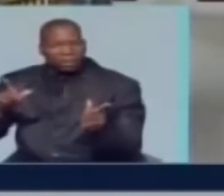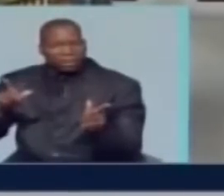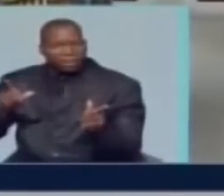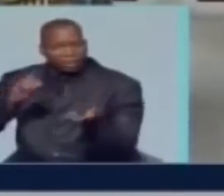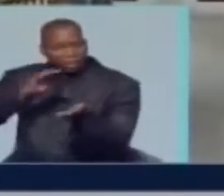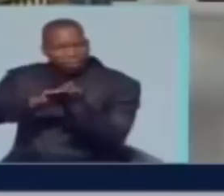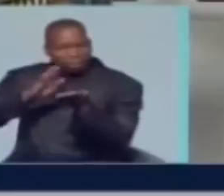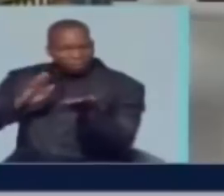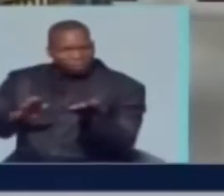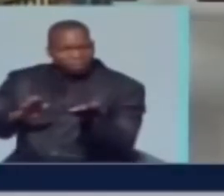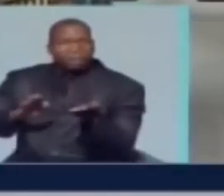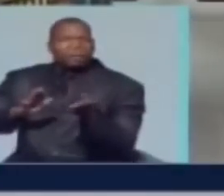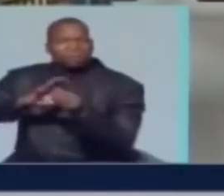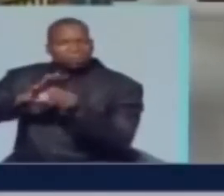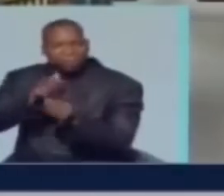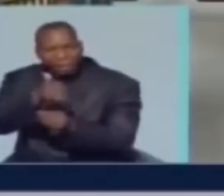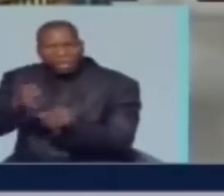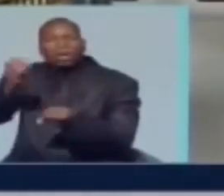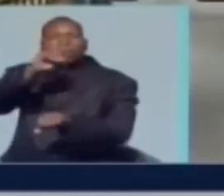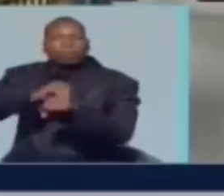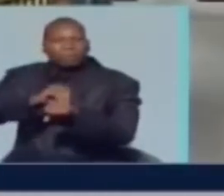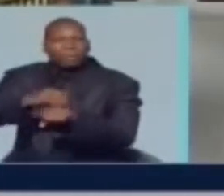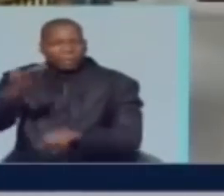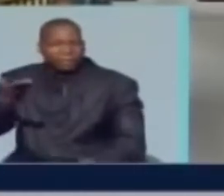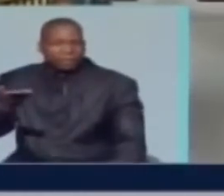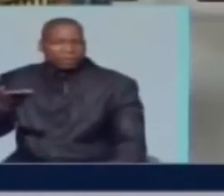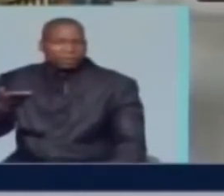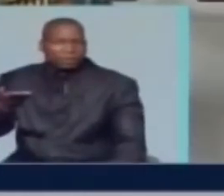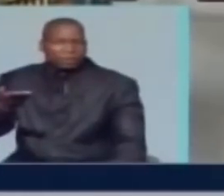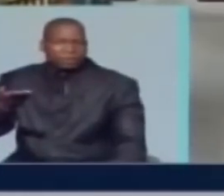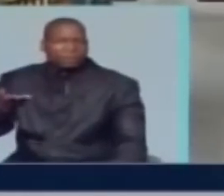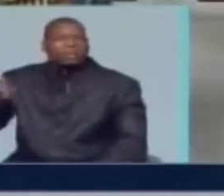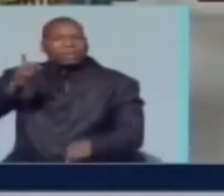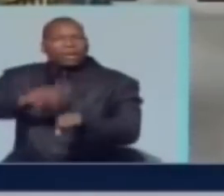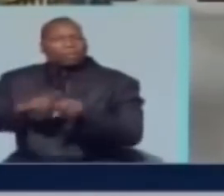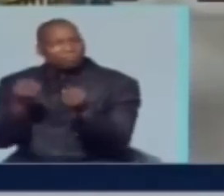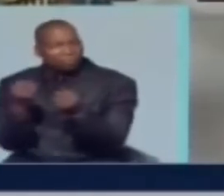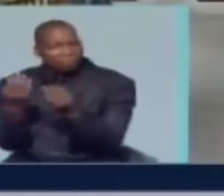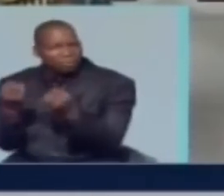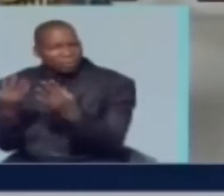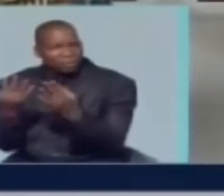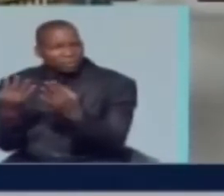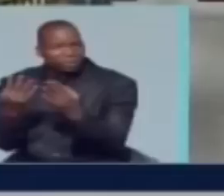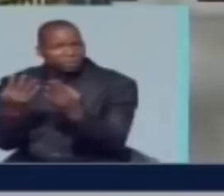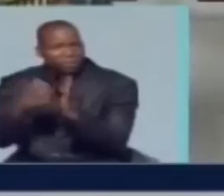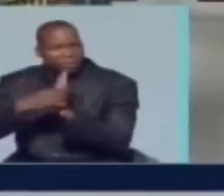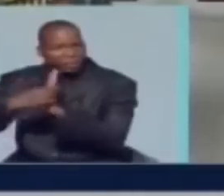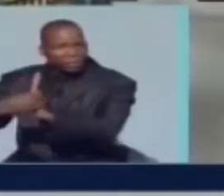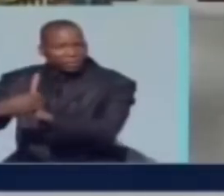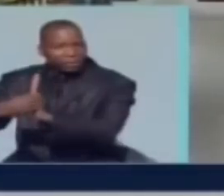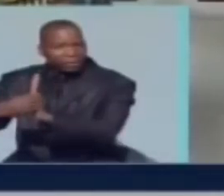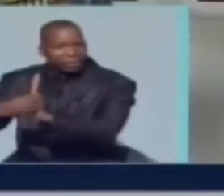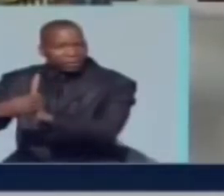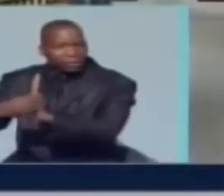any crisis provides an opportunity, as I've said many times, for leadership to emerge, for